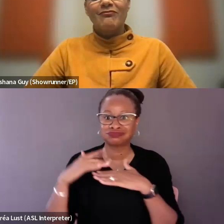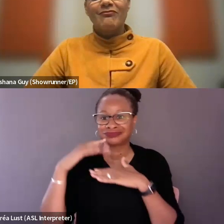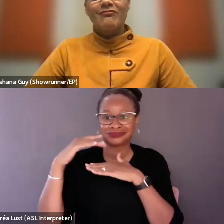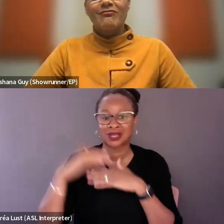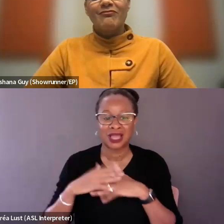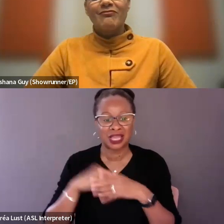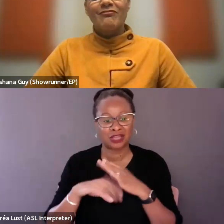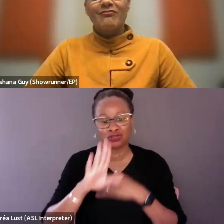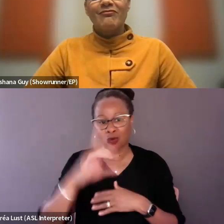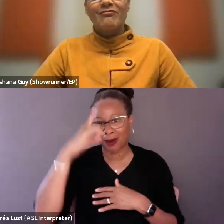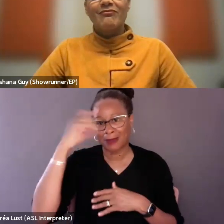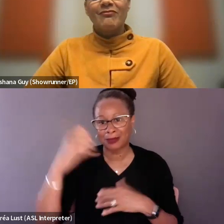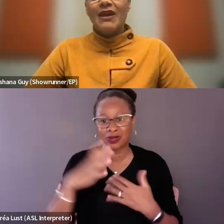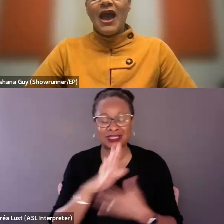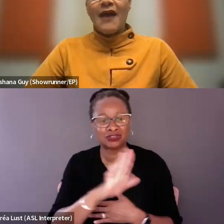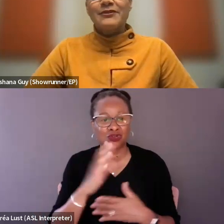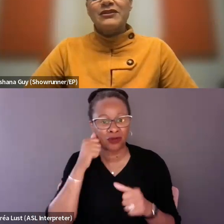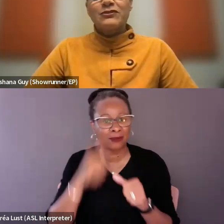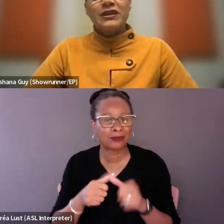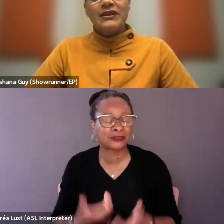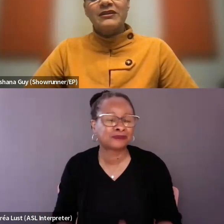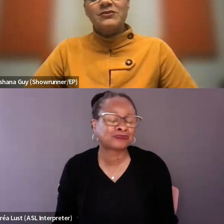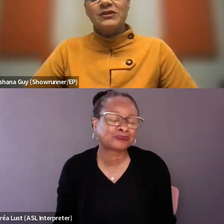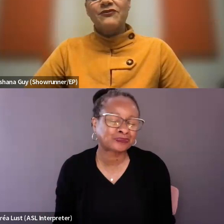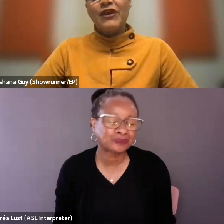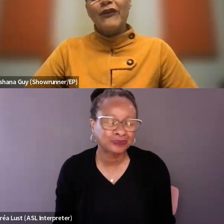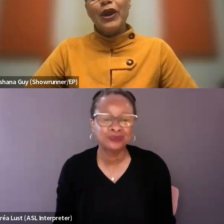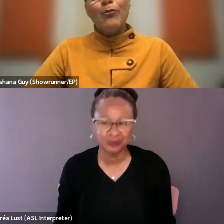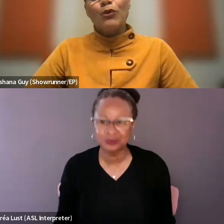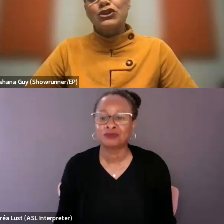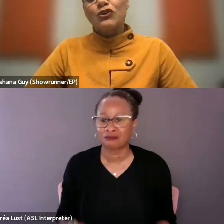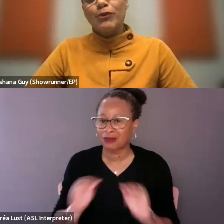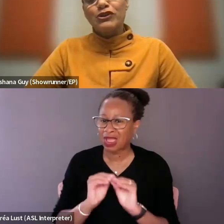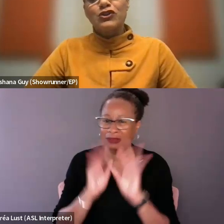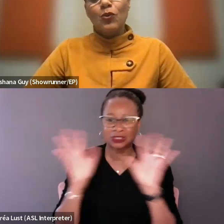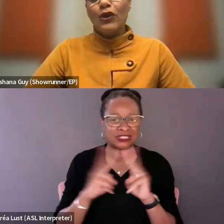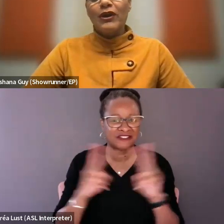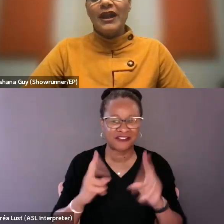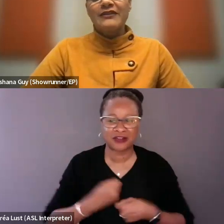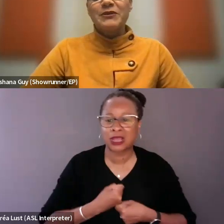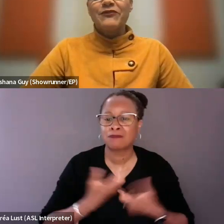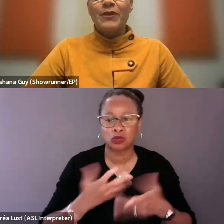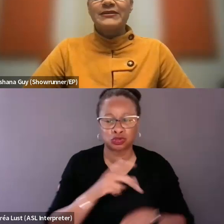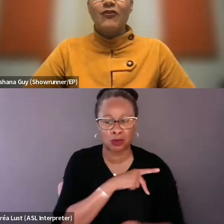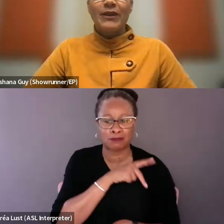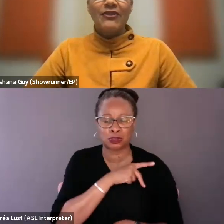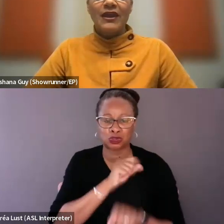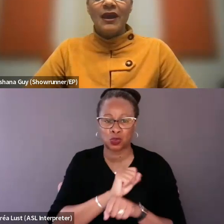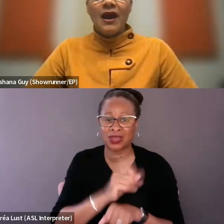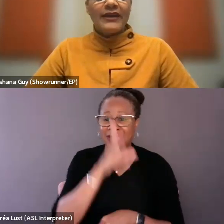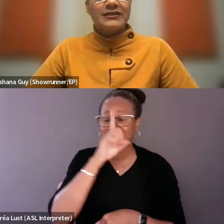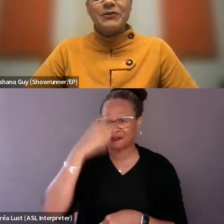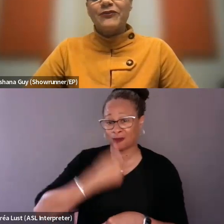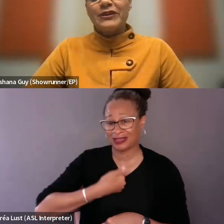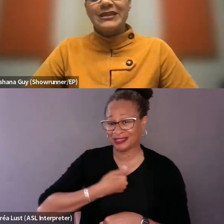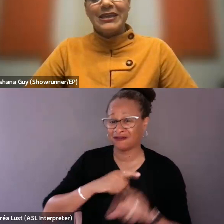your memories and recollections? Absolutely. This was very emotional, personal work. And I speak for myself, but I think